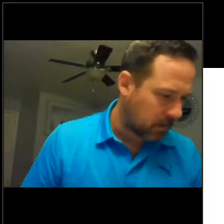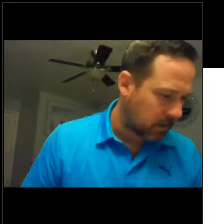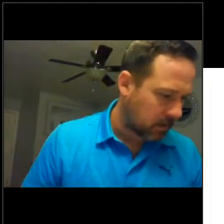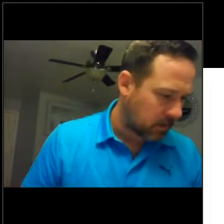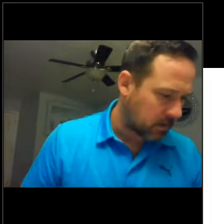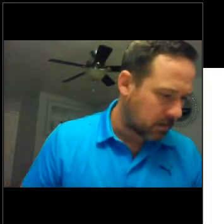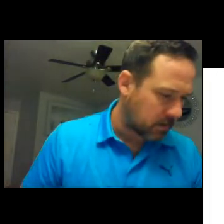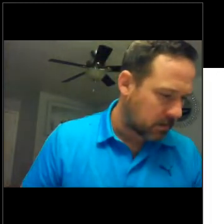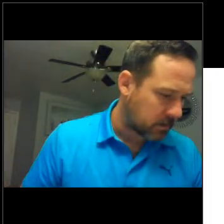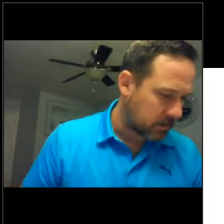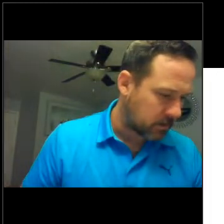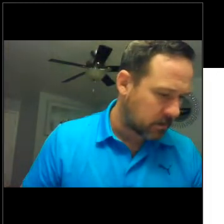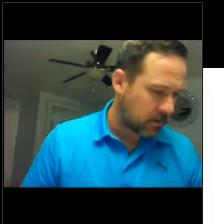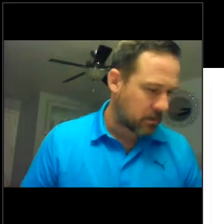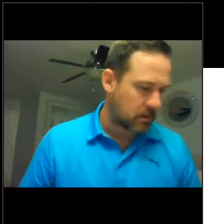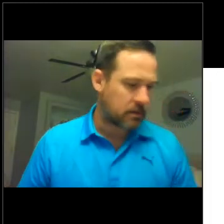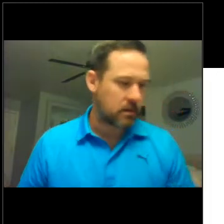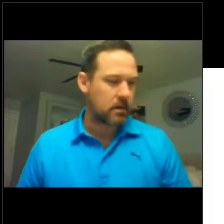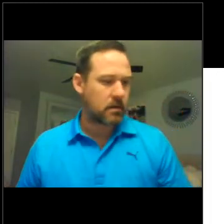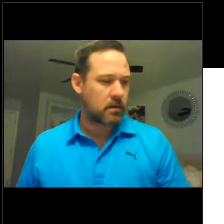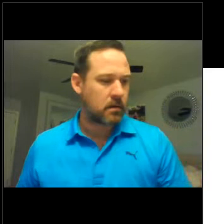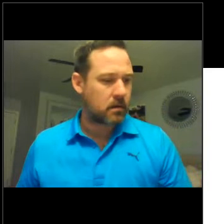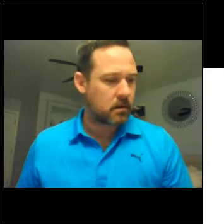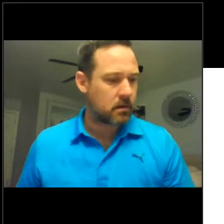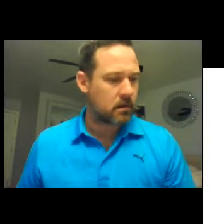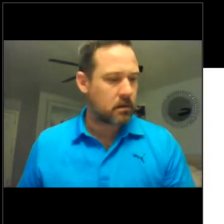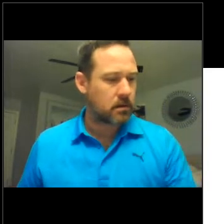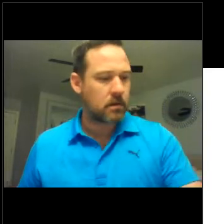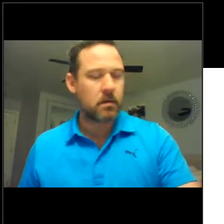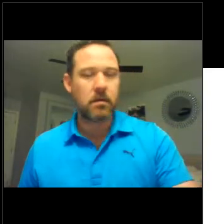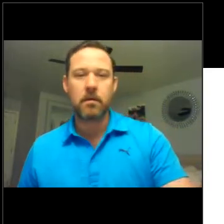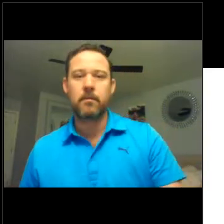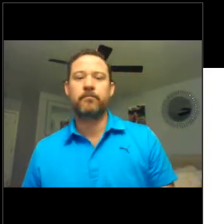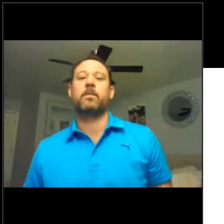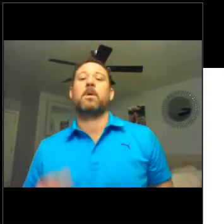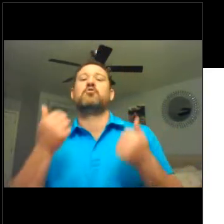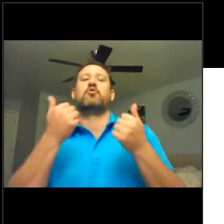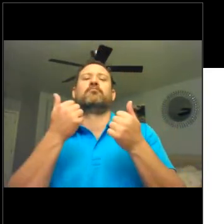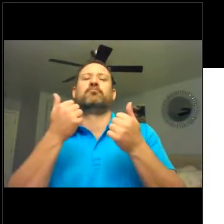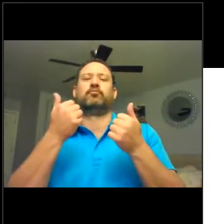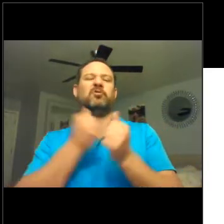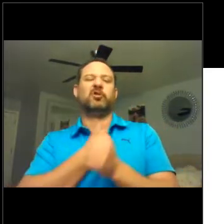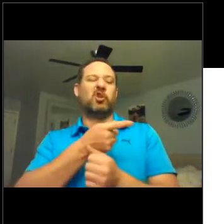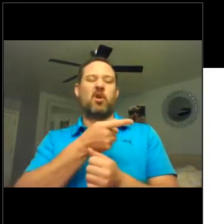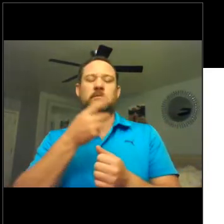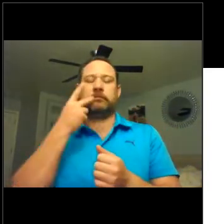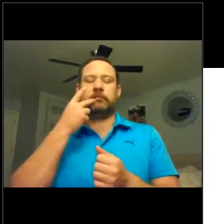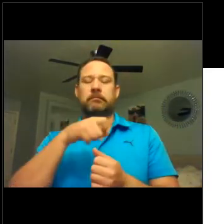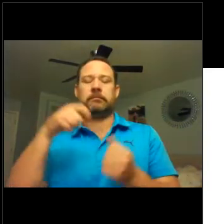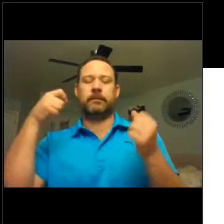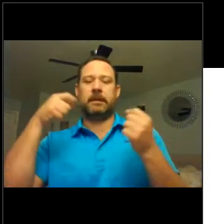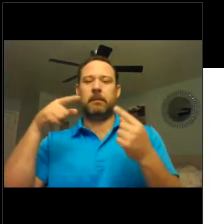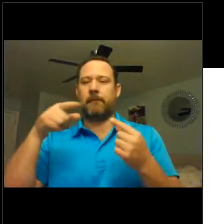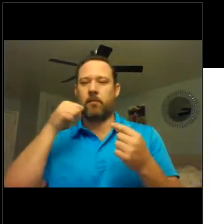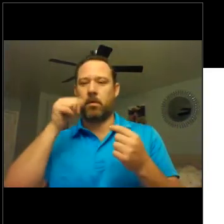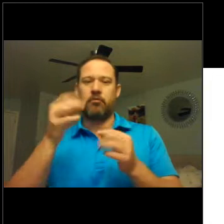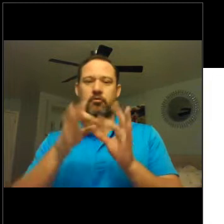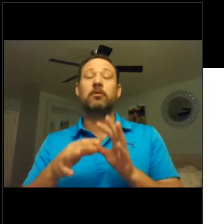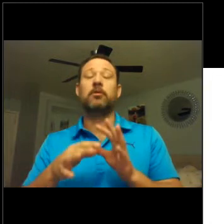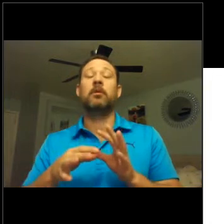from Caltrans. Just a little bit about our three agencies. You see our logos here on the lower right-hand